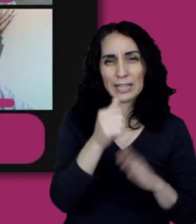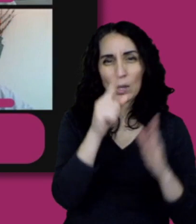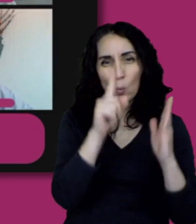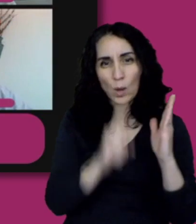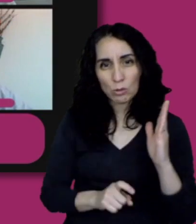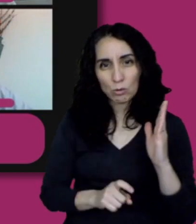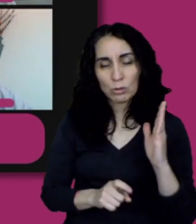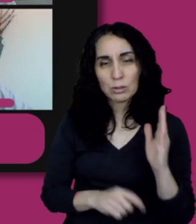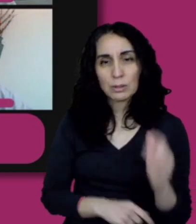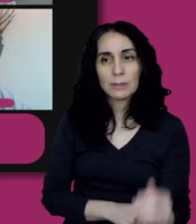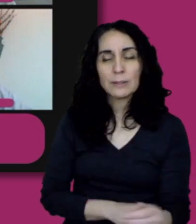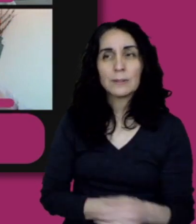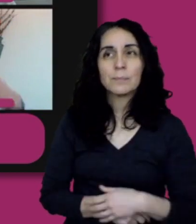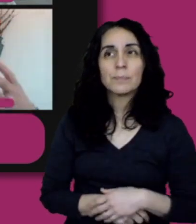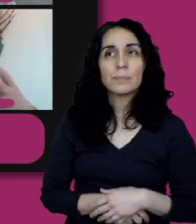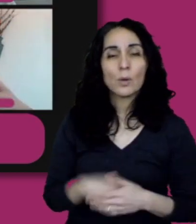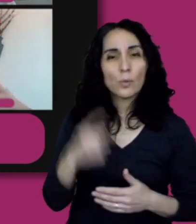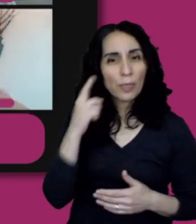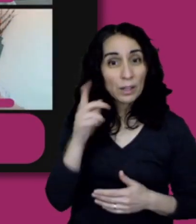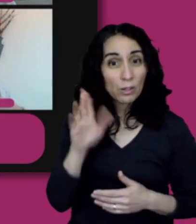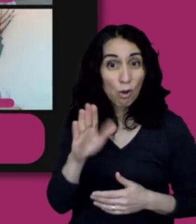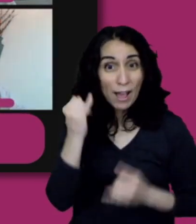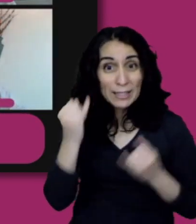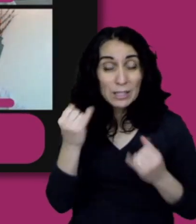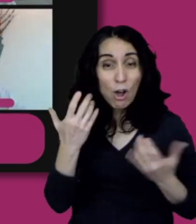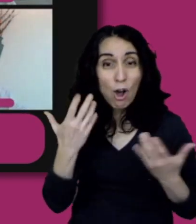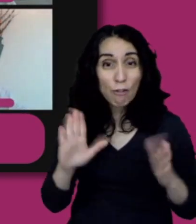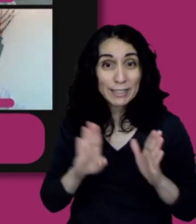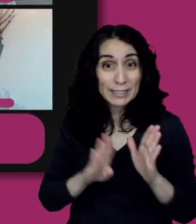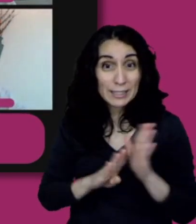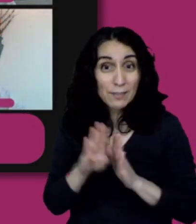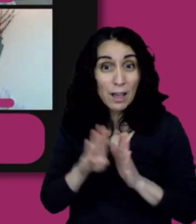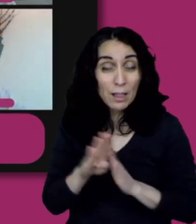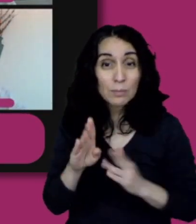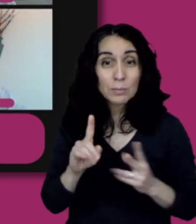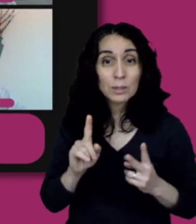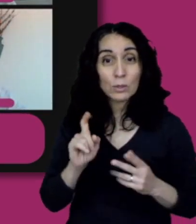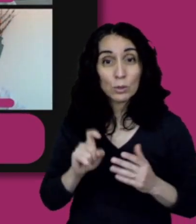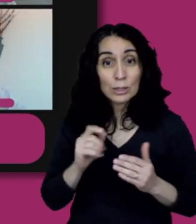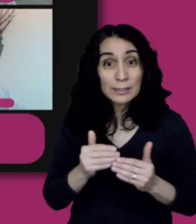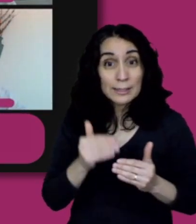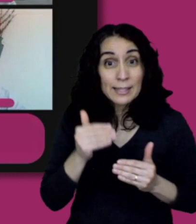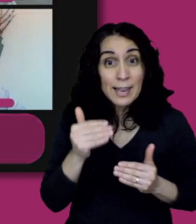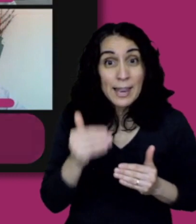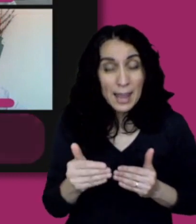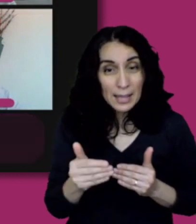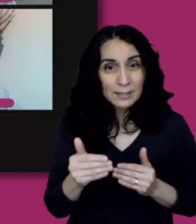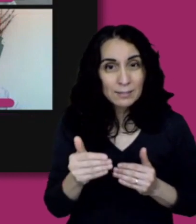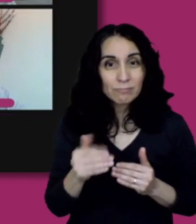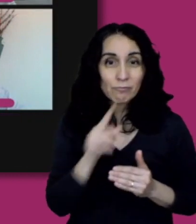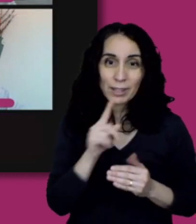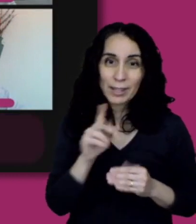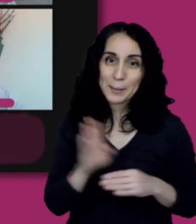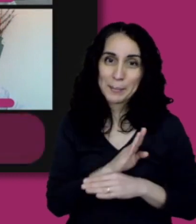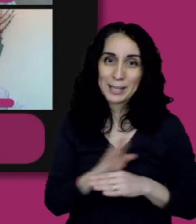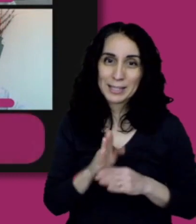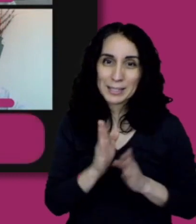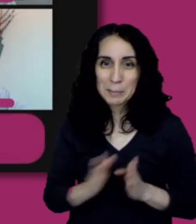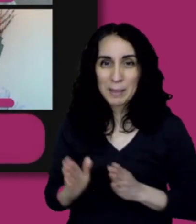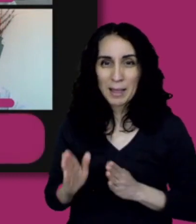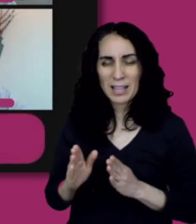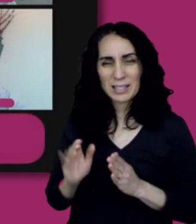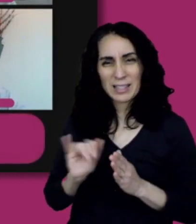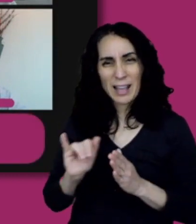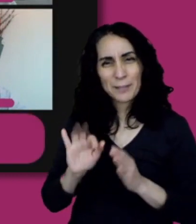to do the 10 questions. When you think you have your idea is developed and you need to take those next steps, the